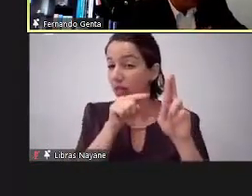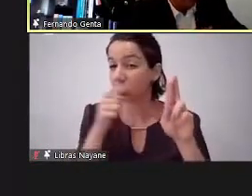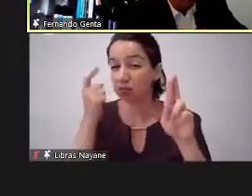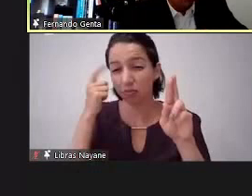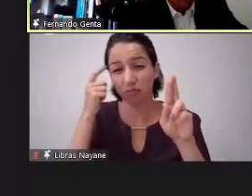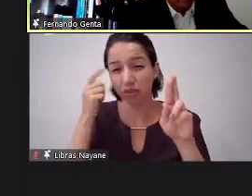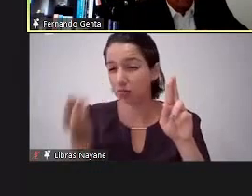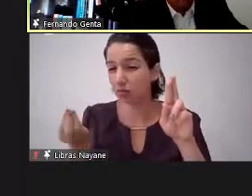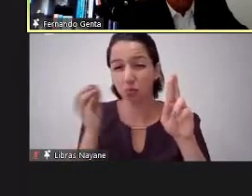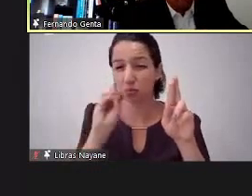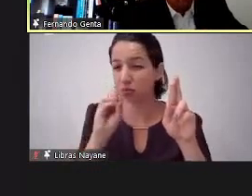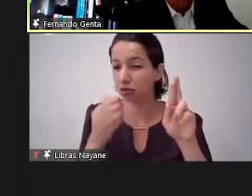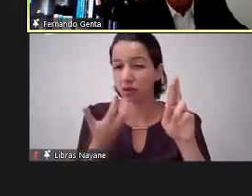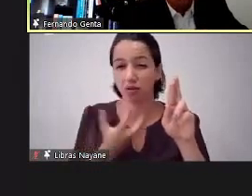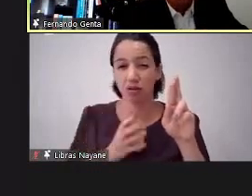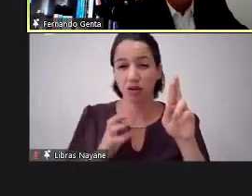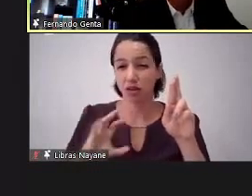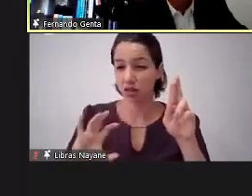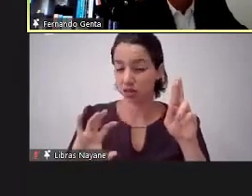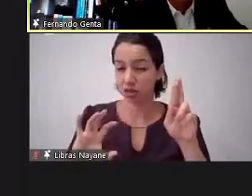we